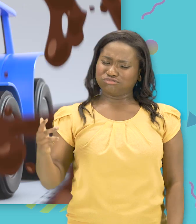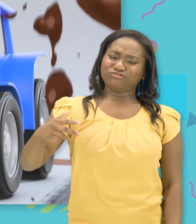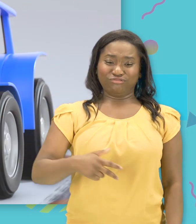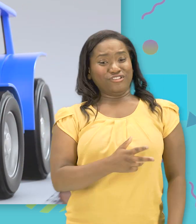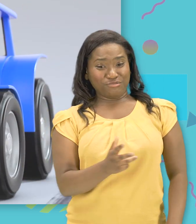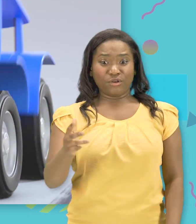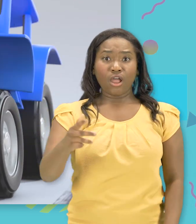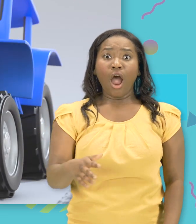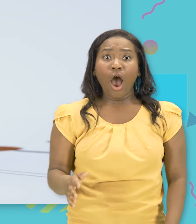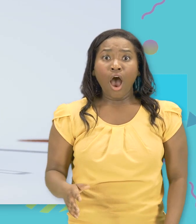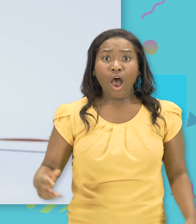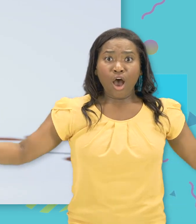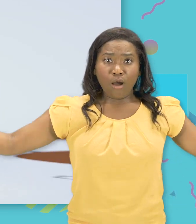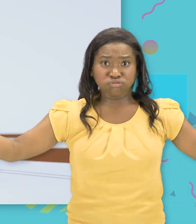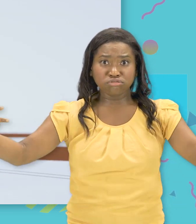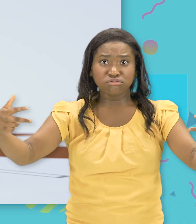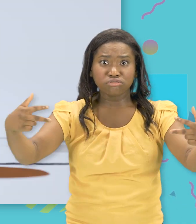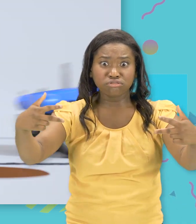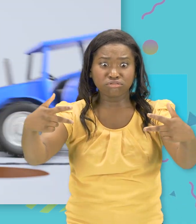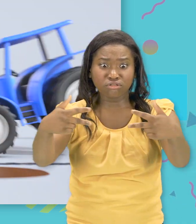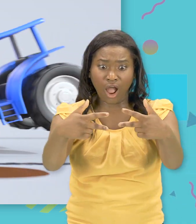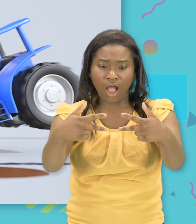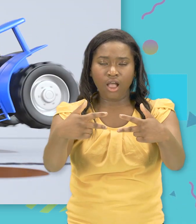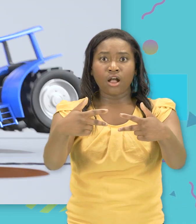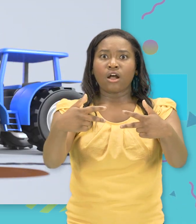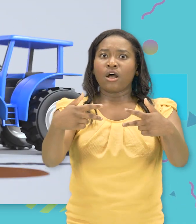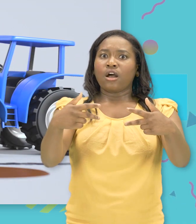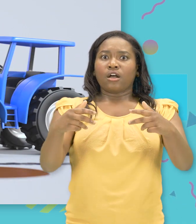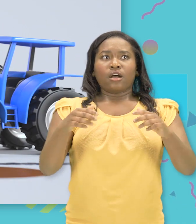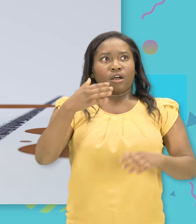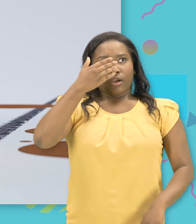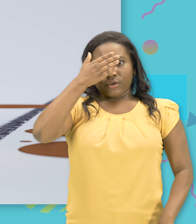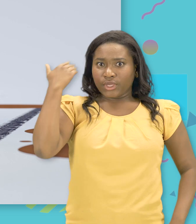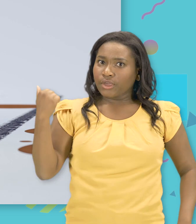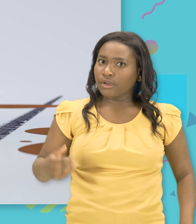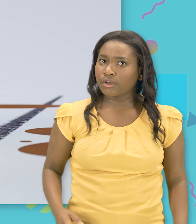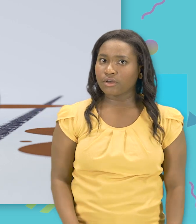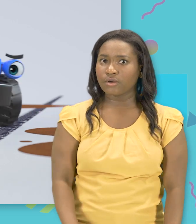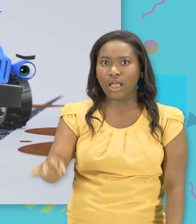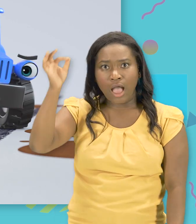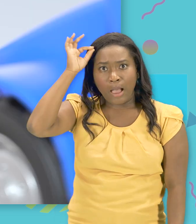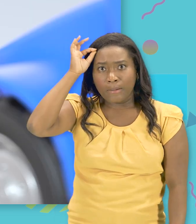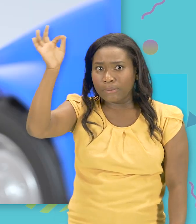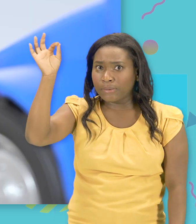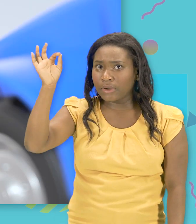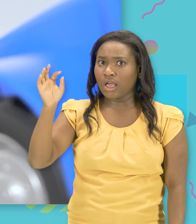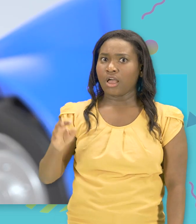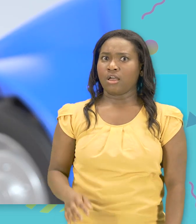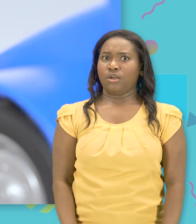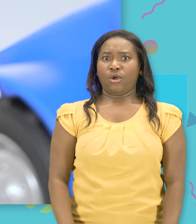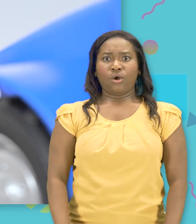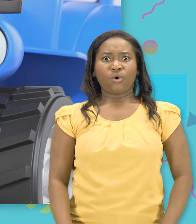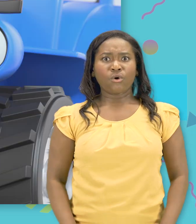these puddles. Oh no! He's heading straight for Terry Tractor! Phew! That was a close